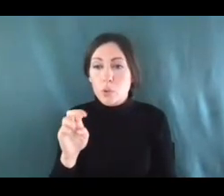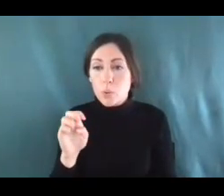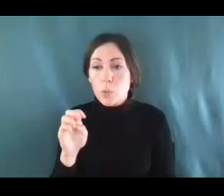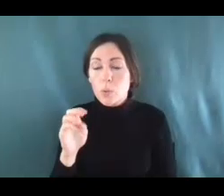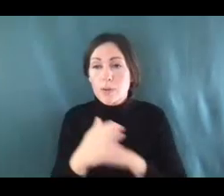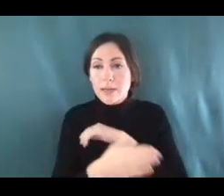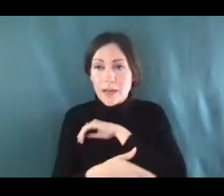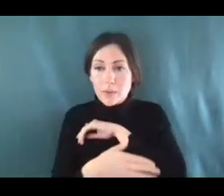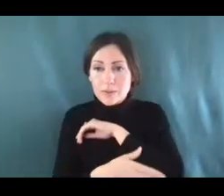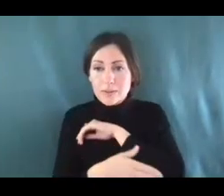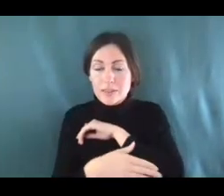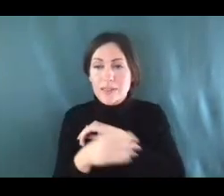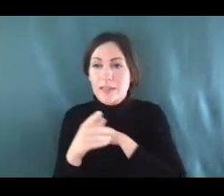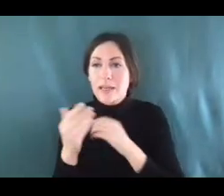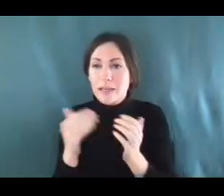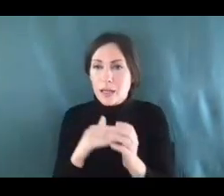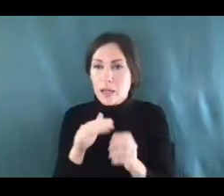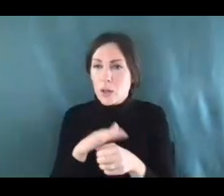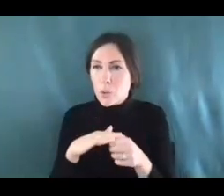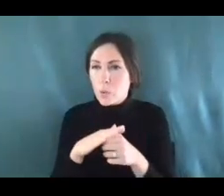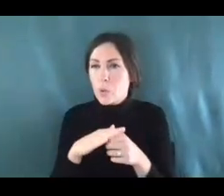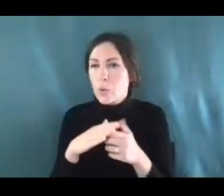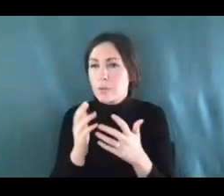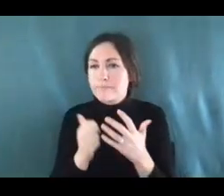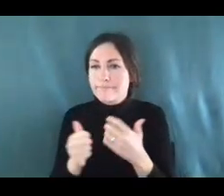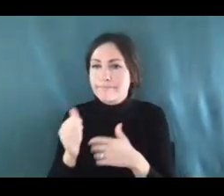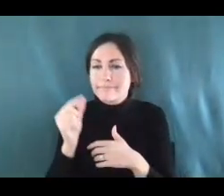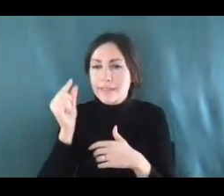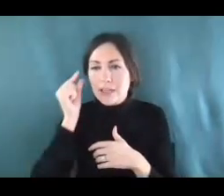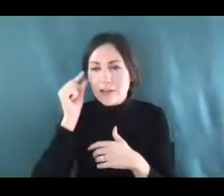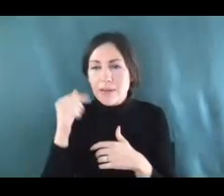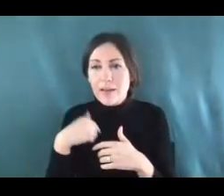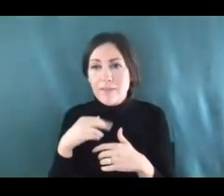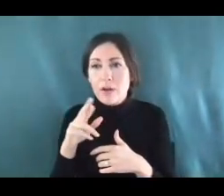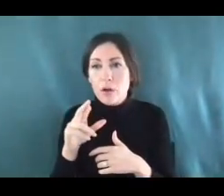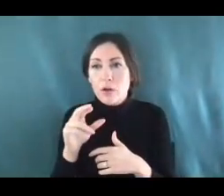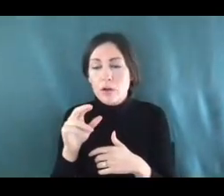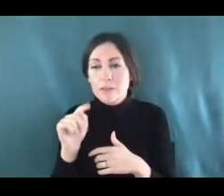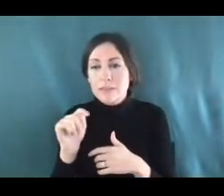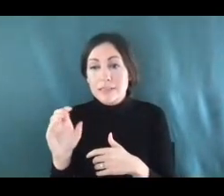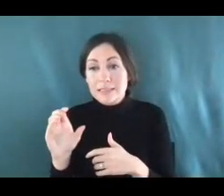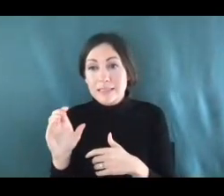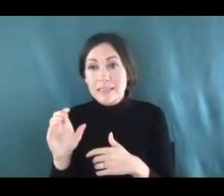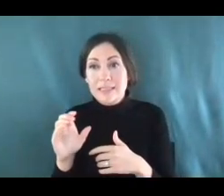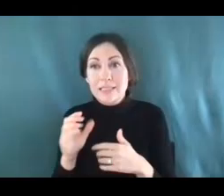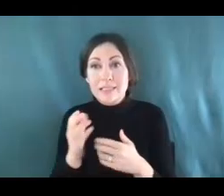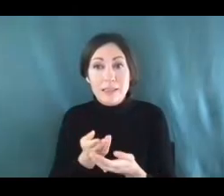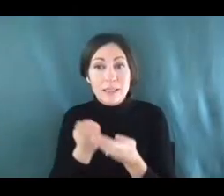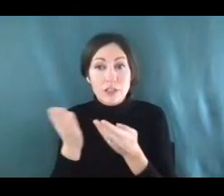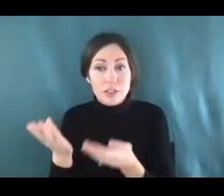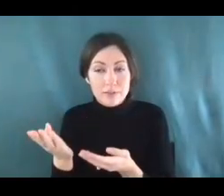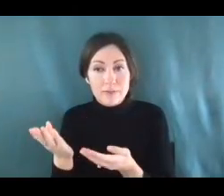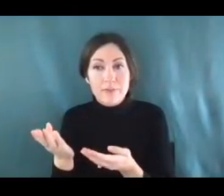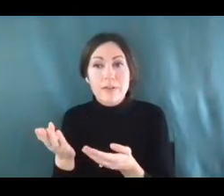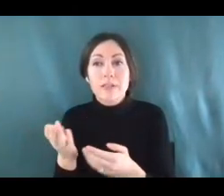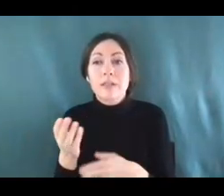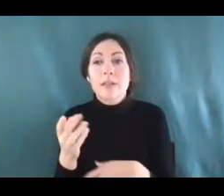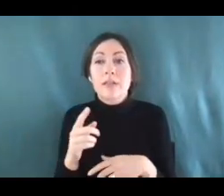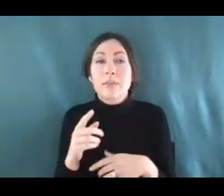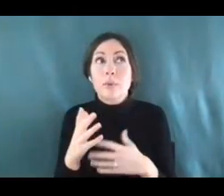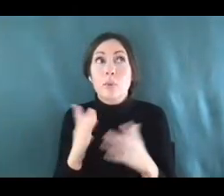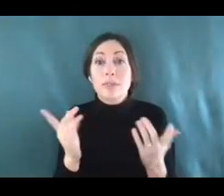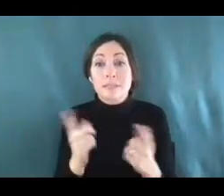the local municipality has their own RTC initiative. And what's different is that Northern